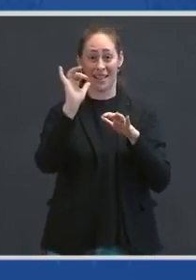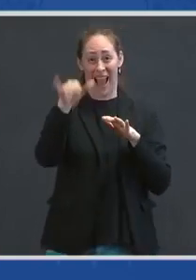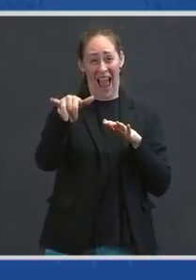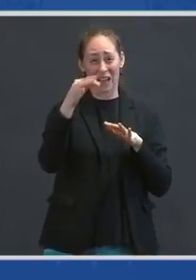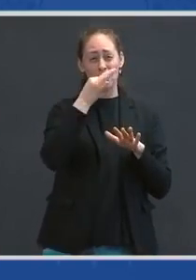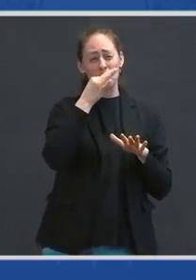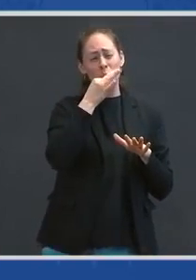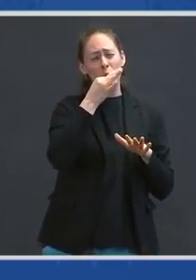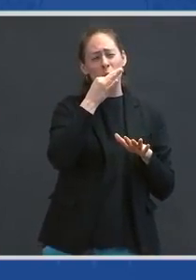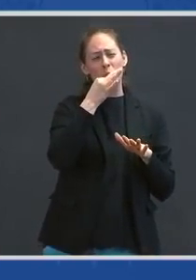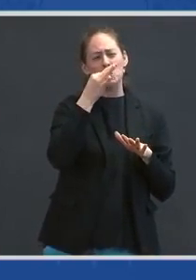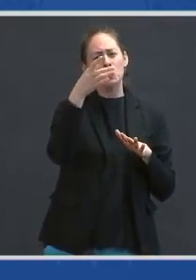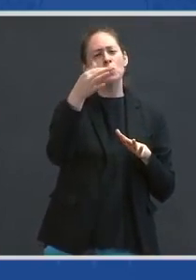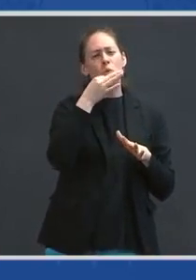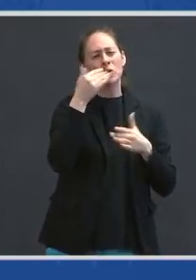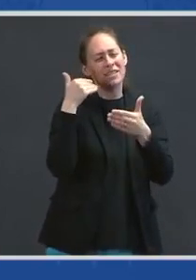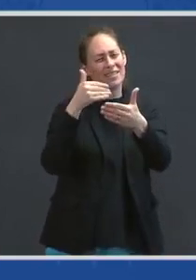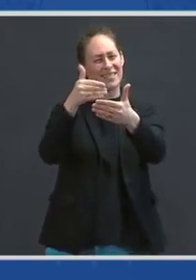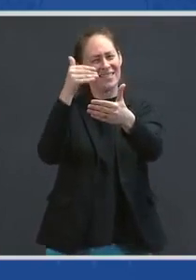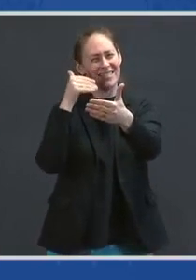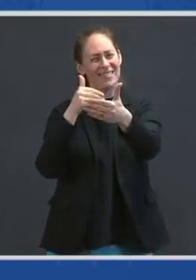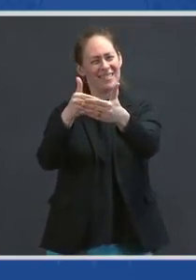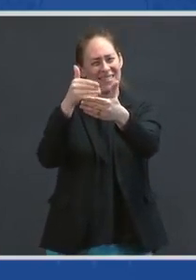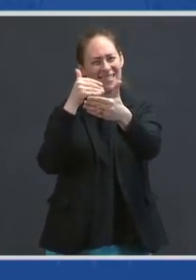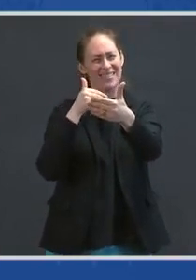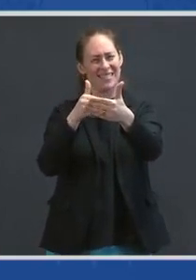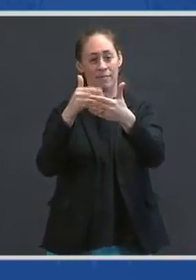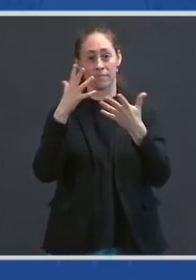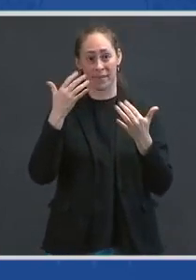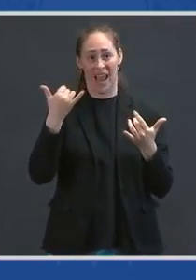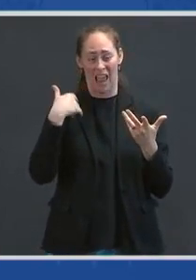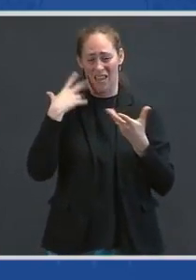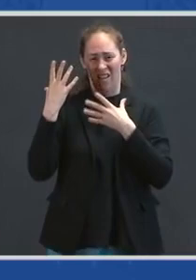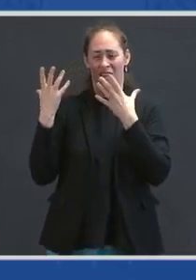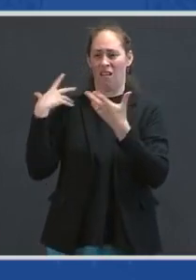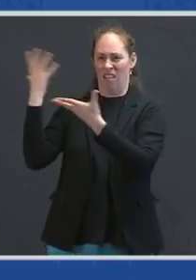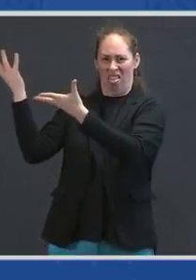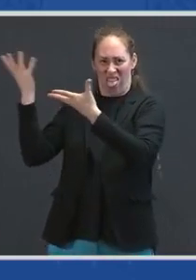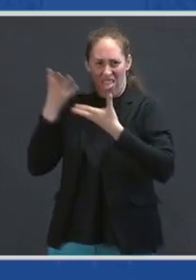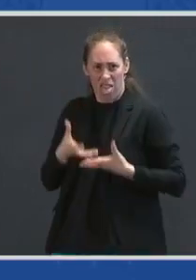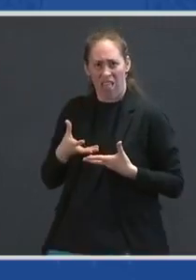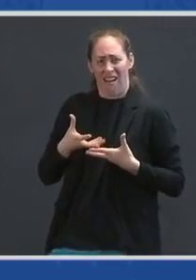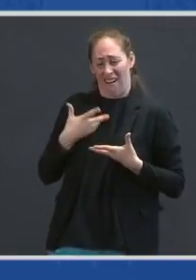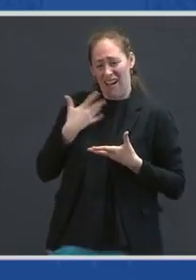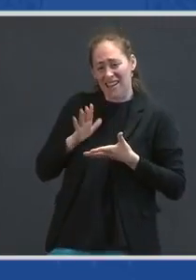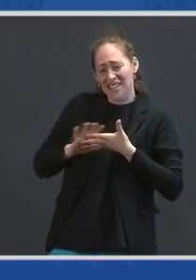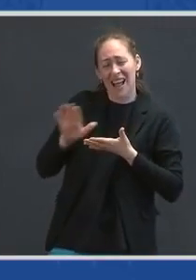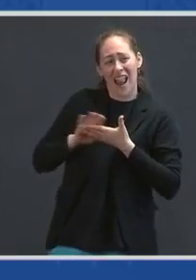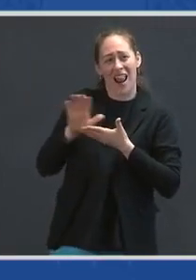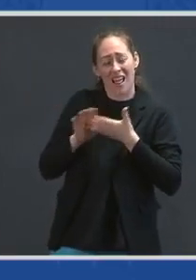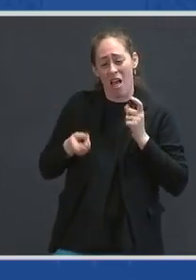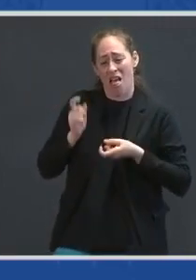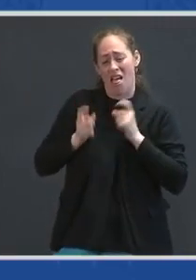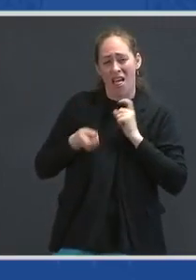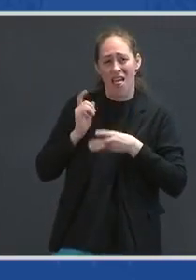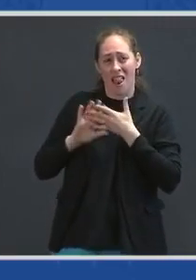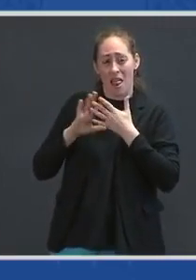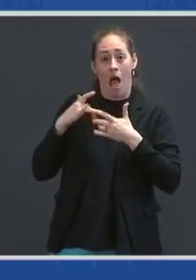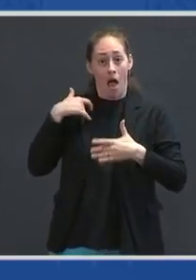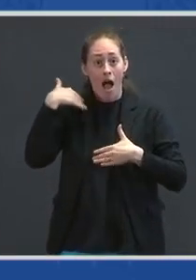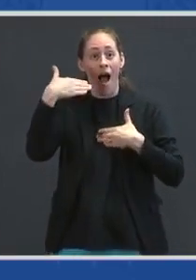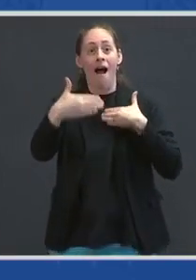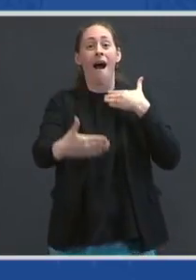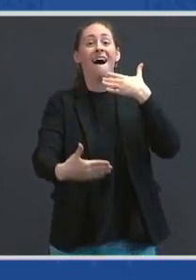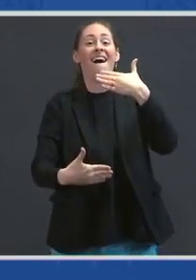and we're going from a mess we inherited to moving in the right direction at a significant speed, this is not a victory